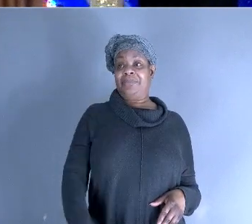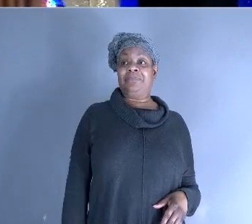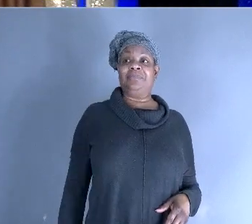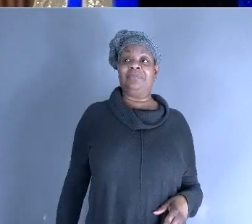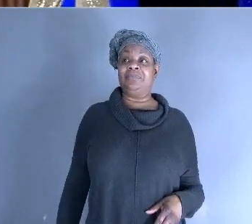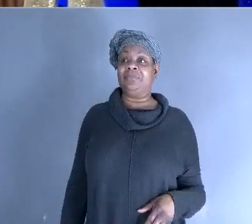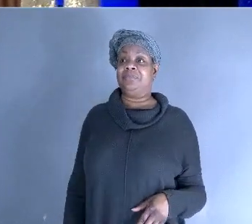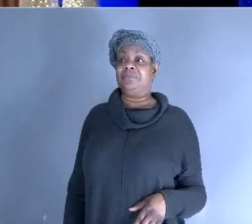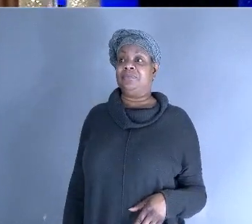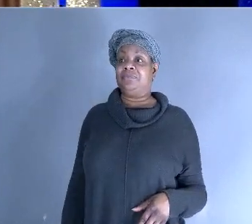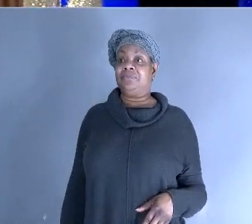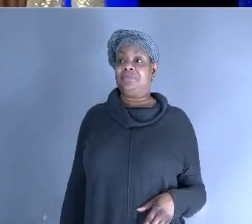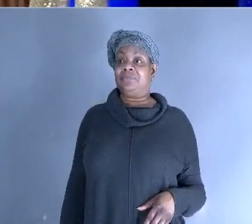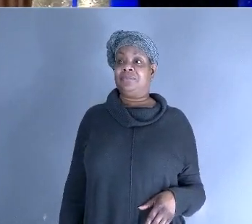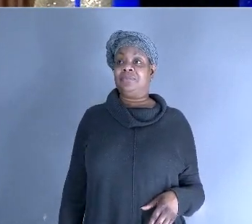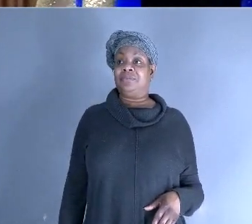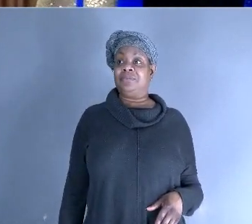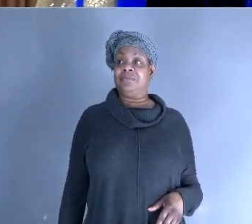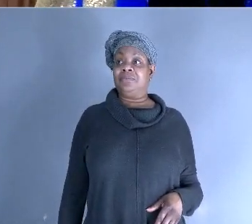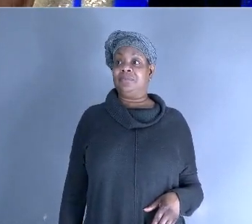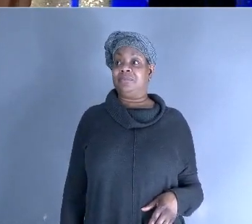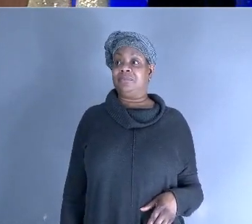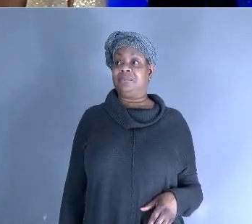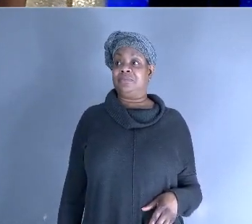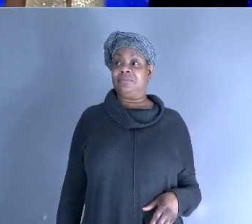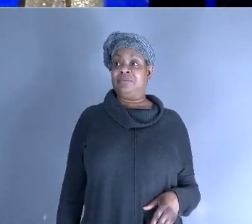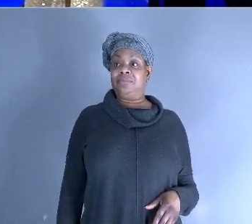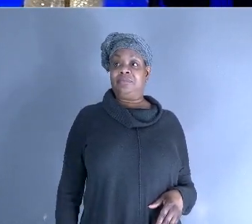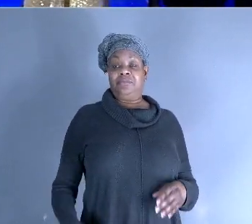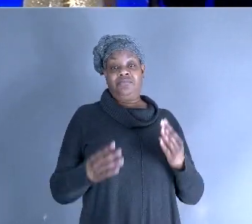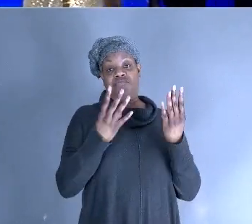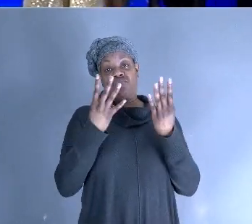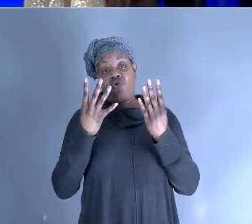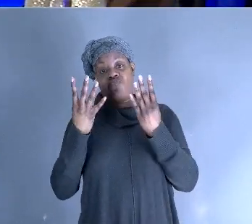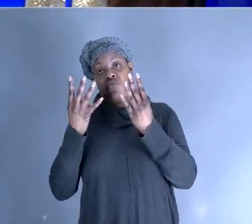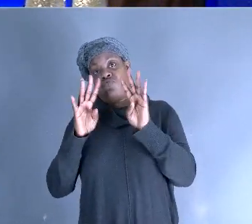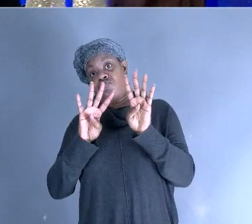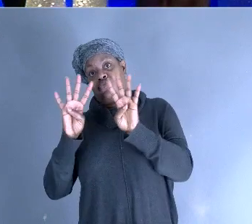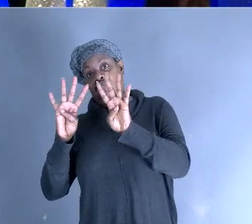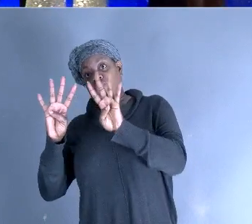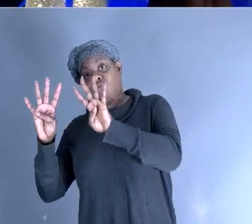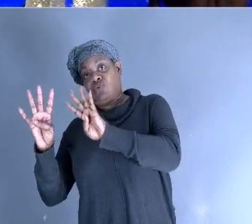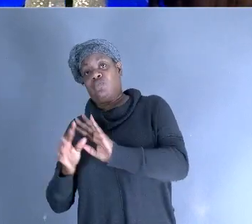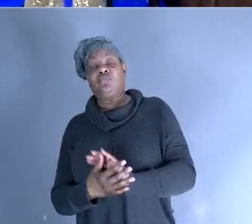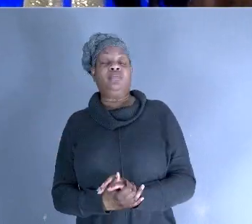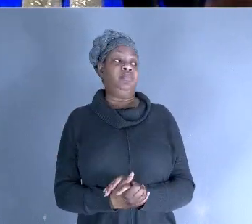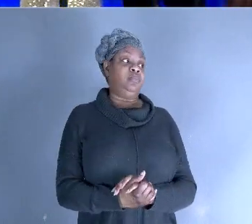Can you guys just come, right, yep, keep moving, keep moving here.